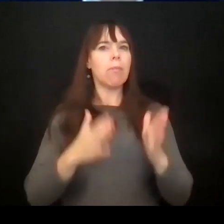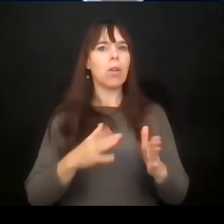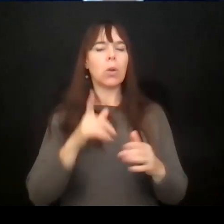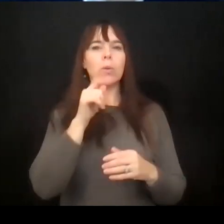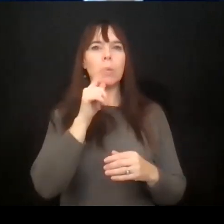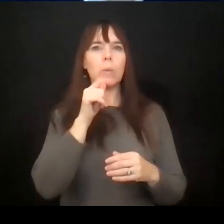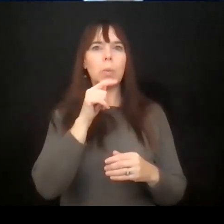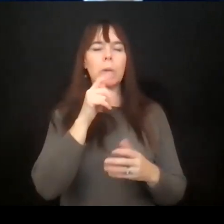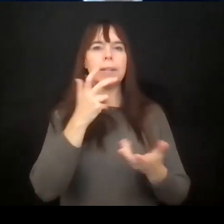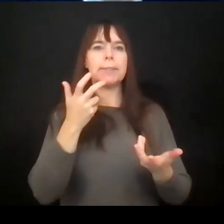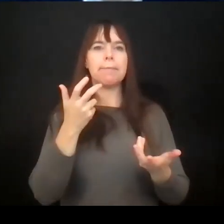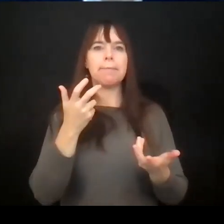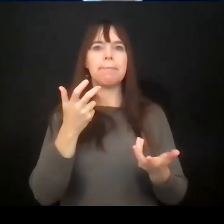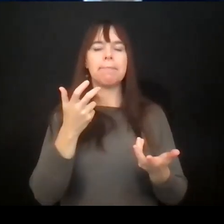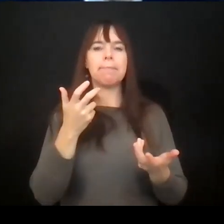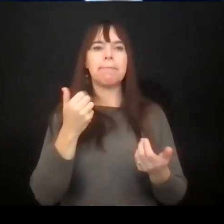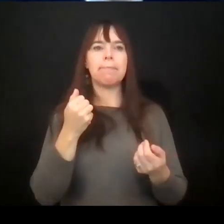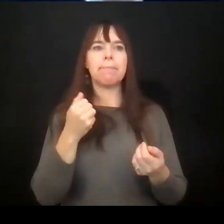who